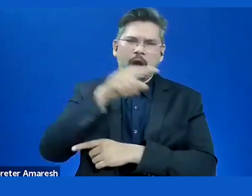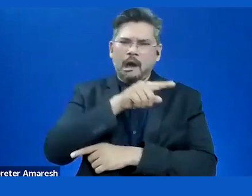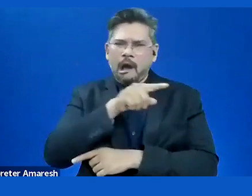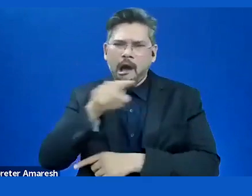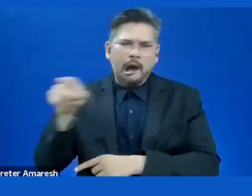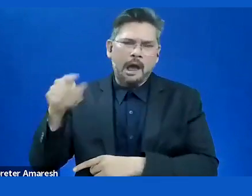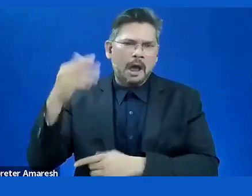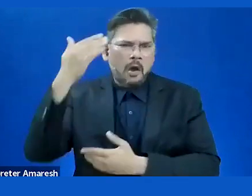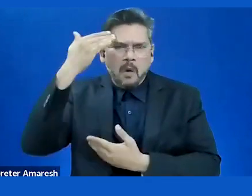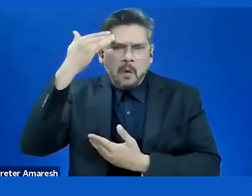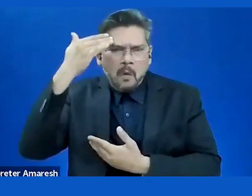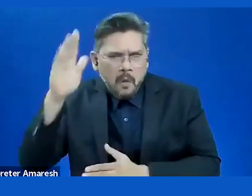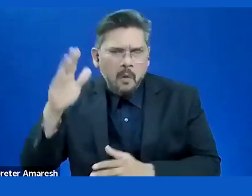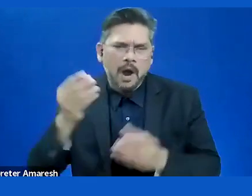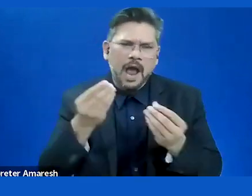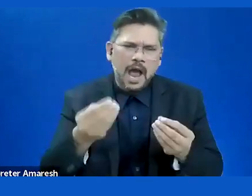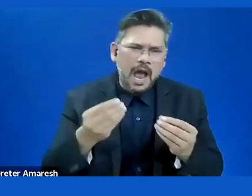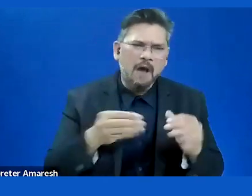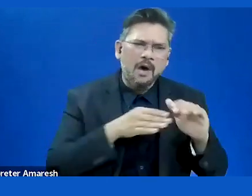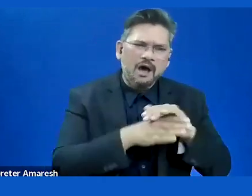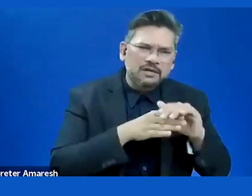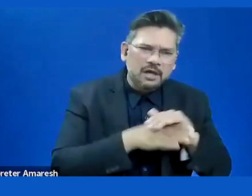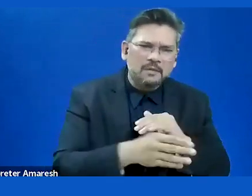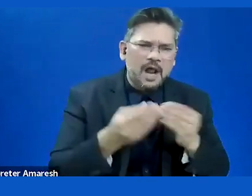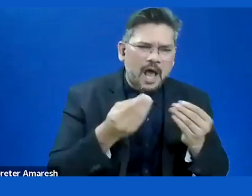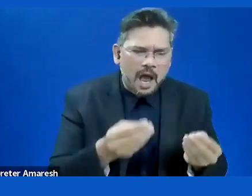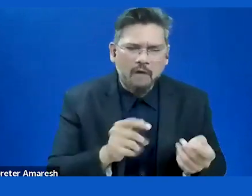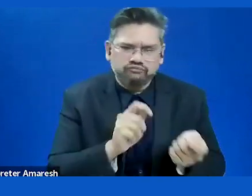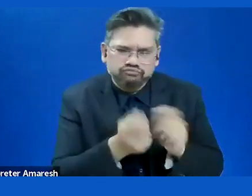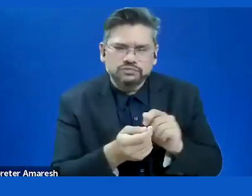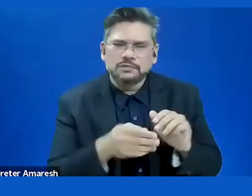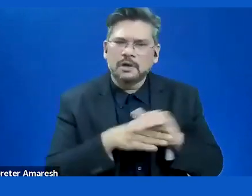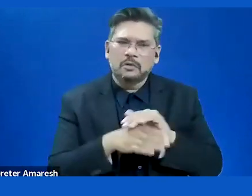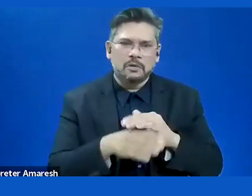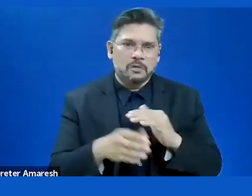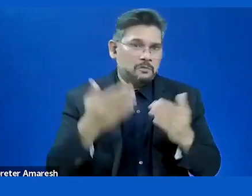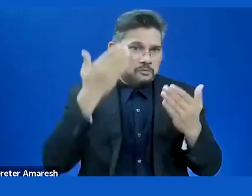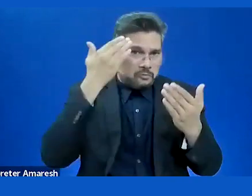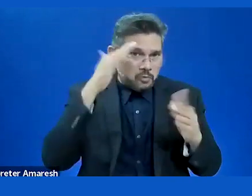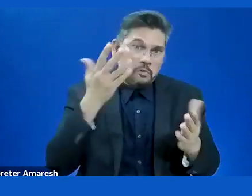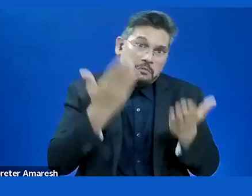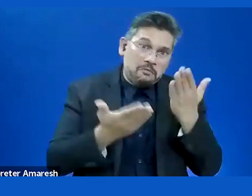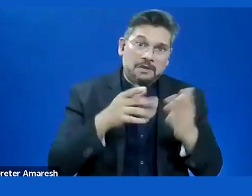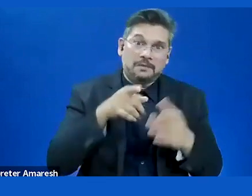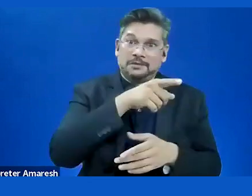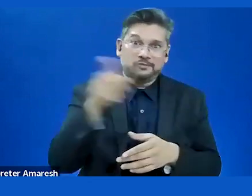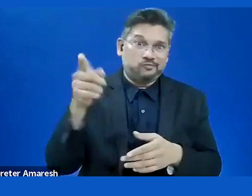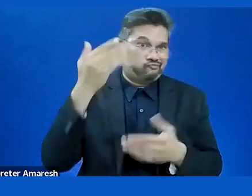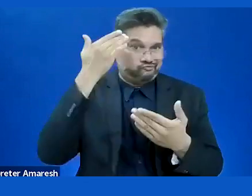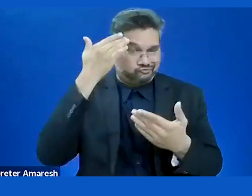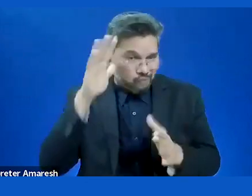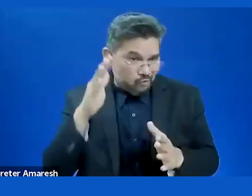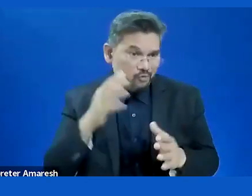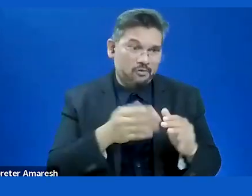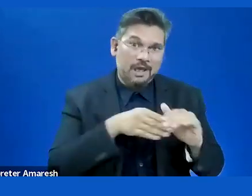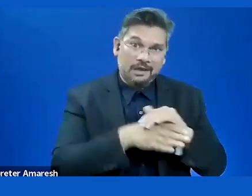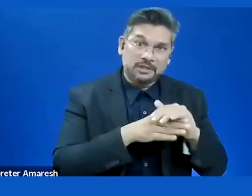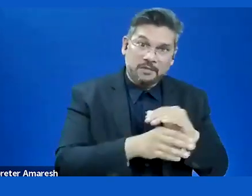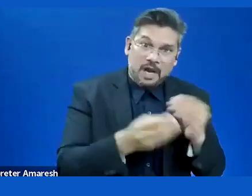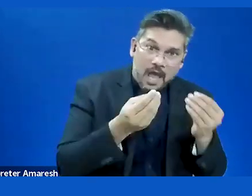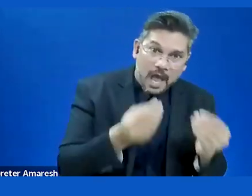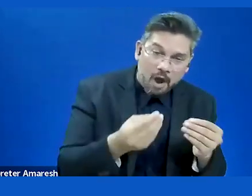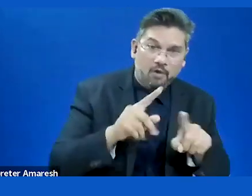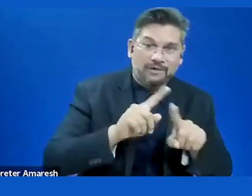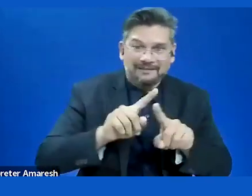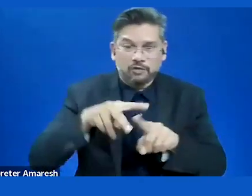not know that there are already solutions that could have helped them? So I think it's important to, focus on the future and be involved